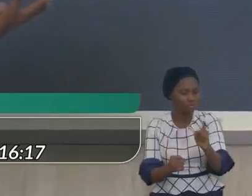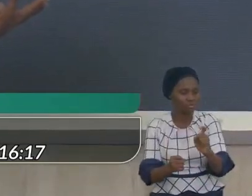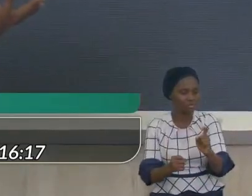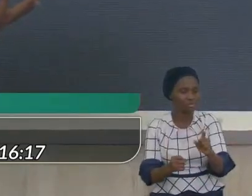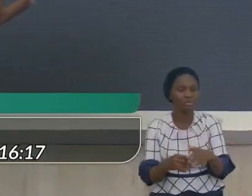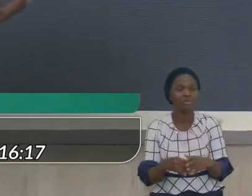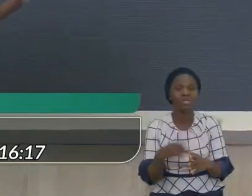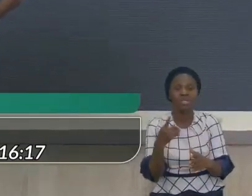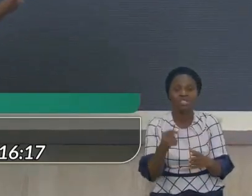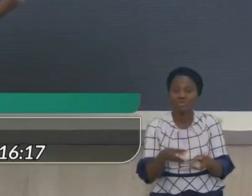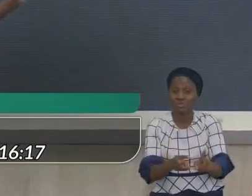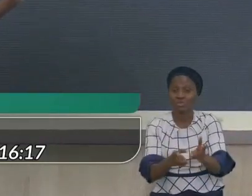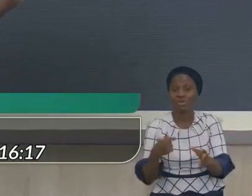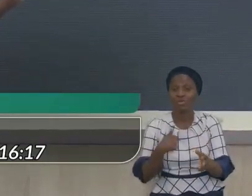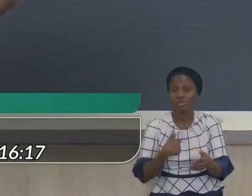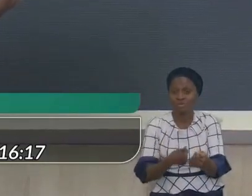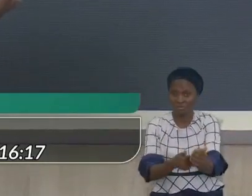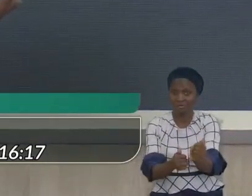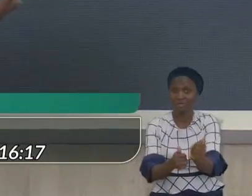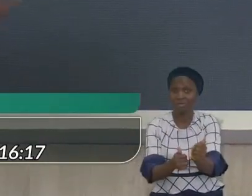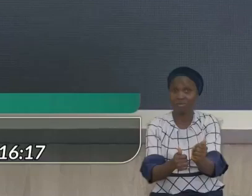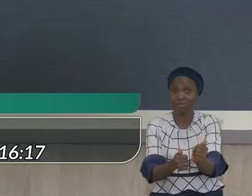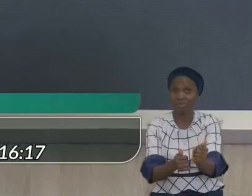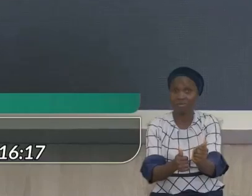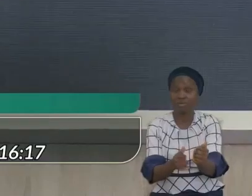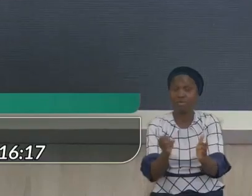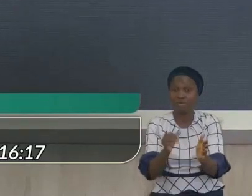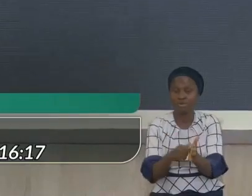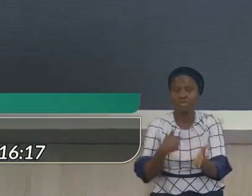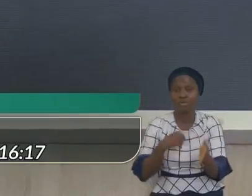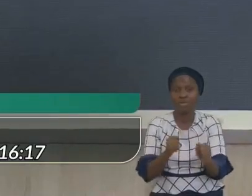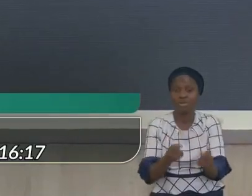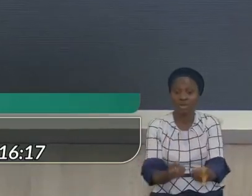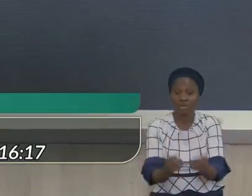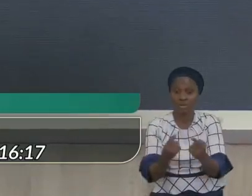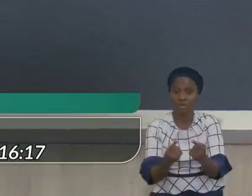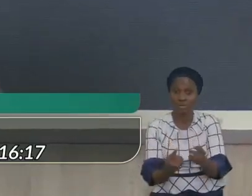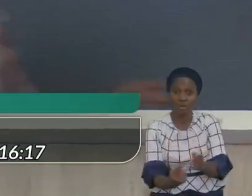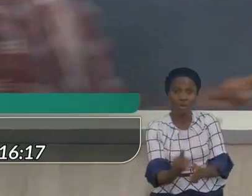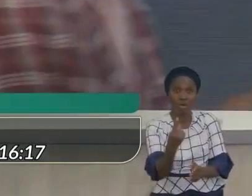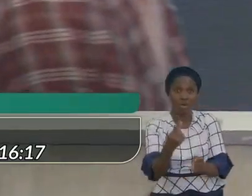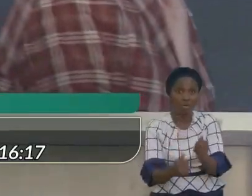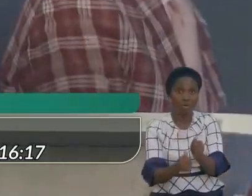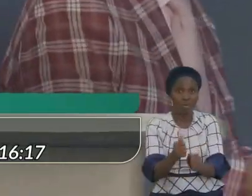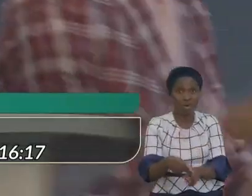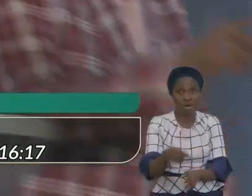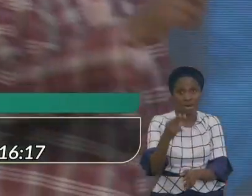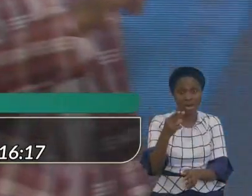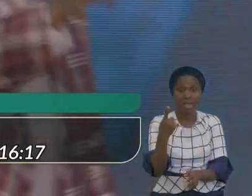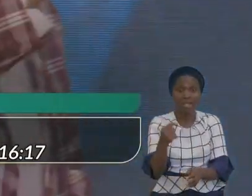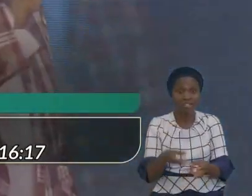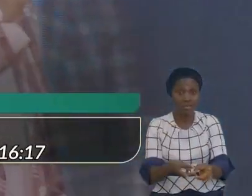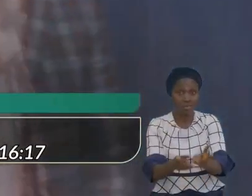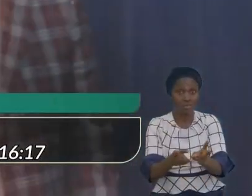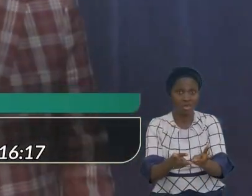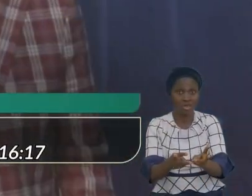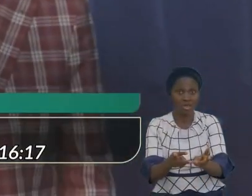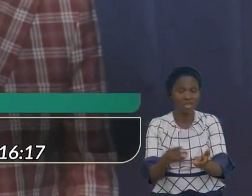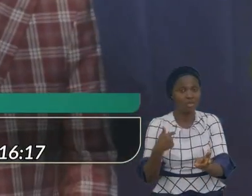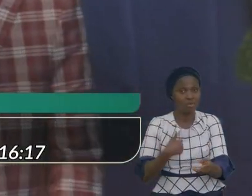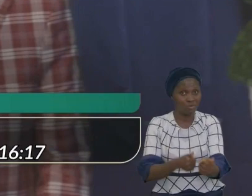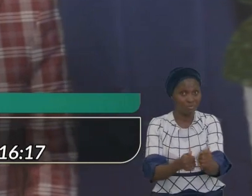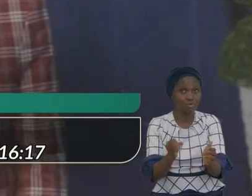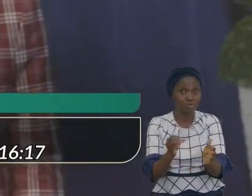higher. The way we follow, so we get to the mountain top. It's the way